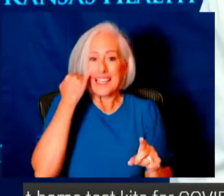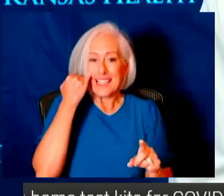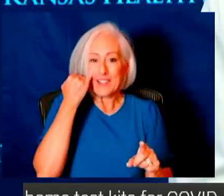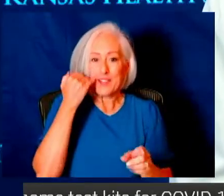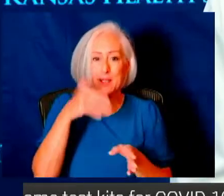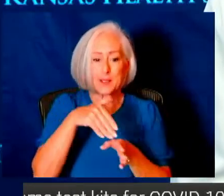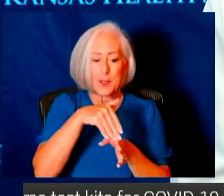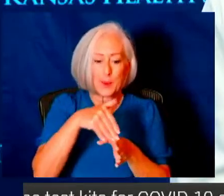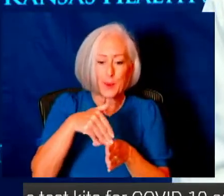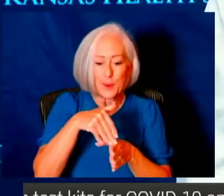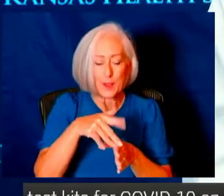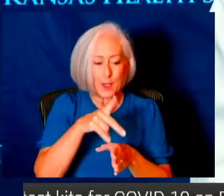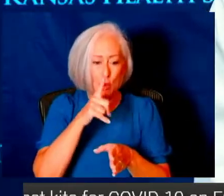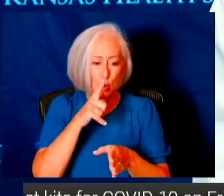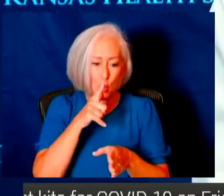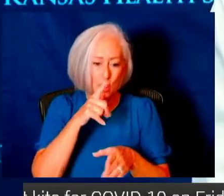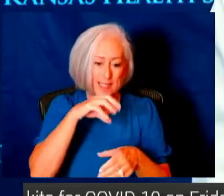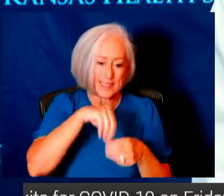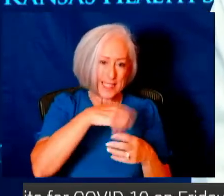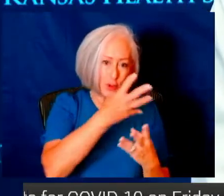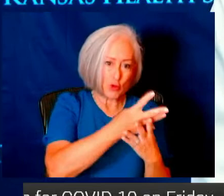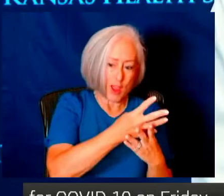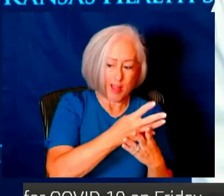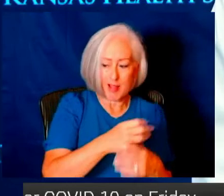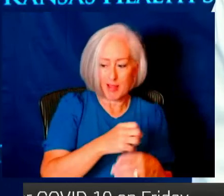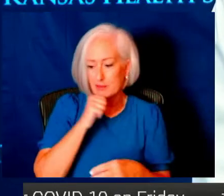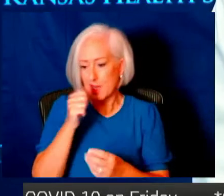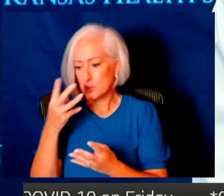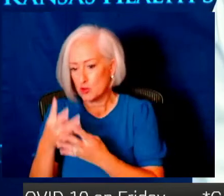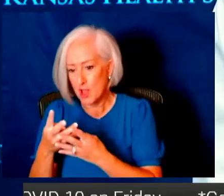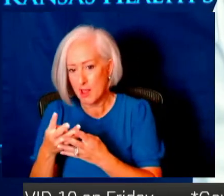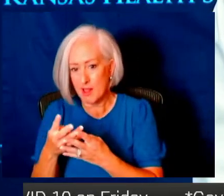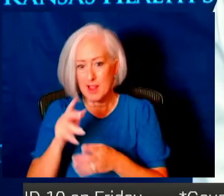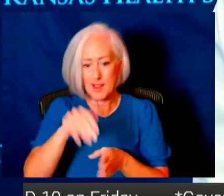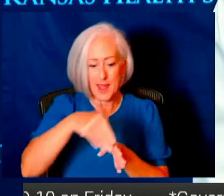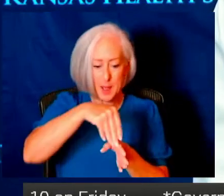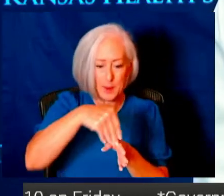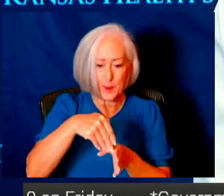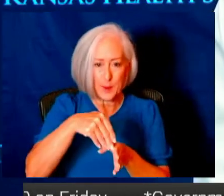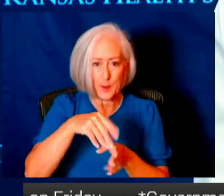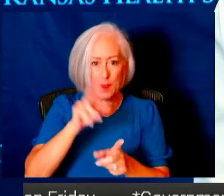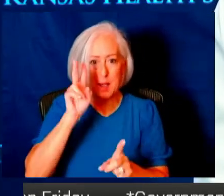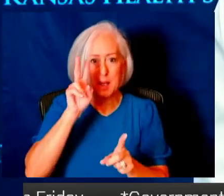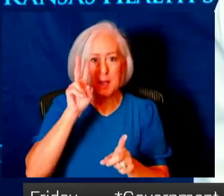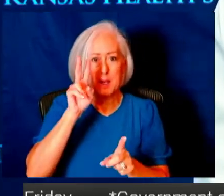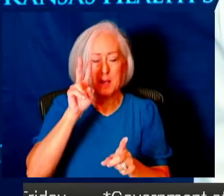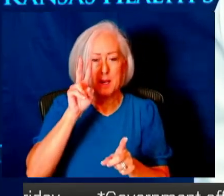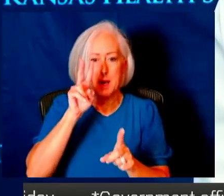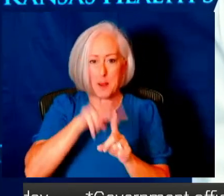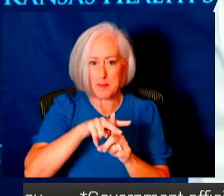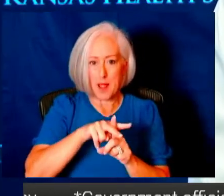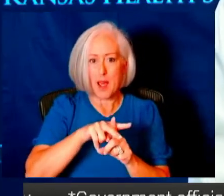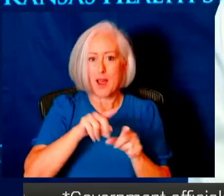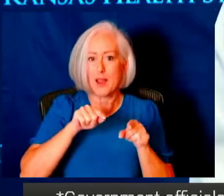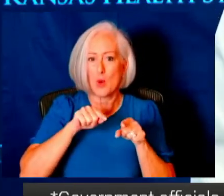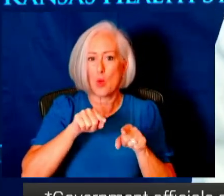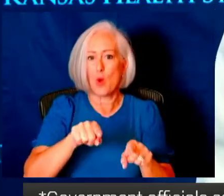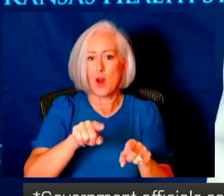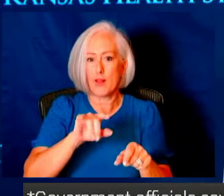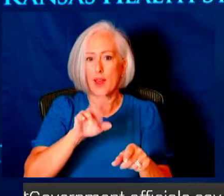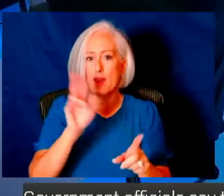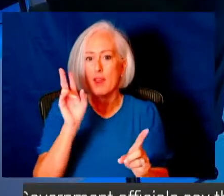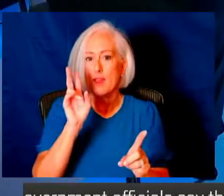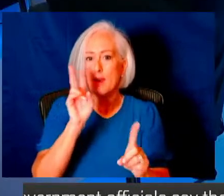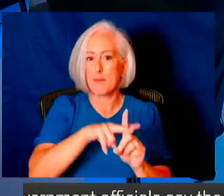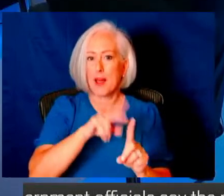who is and who isn't in jail, does that fine line still separate them when they're trying to apply for a job, or really is it the same population of people?